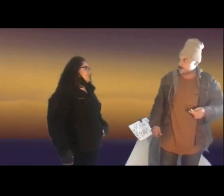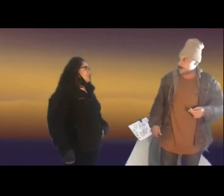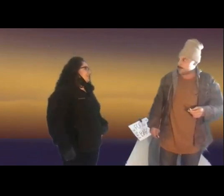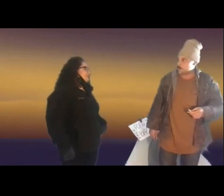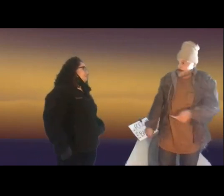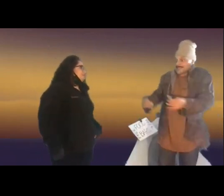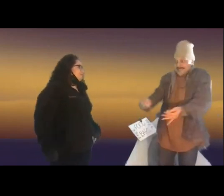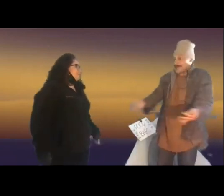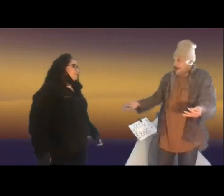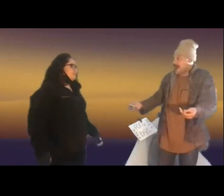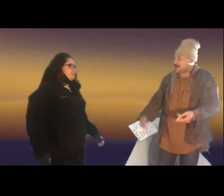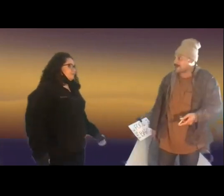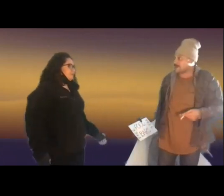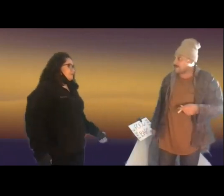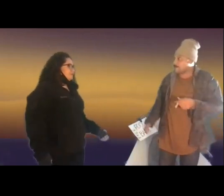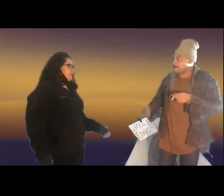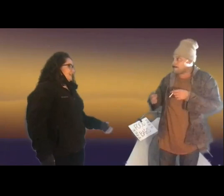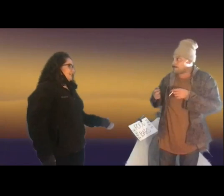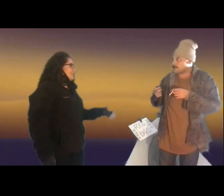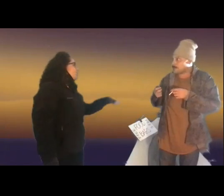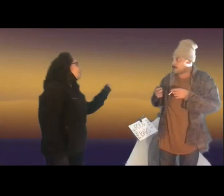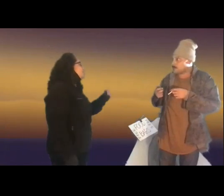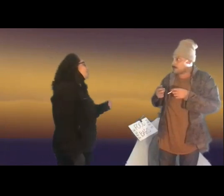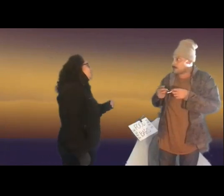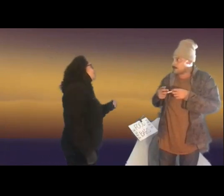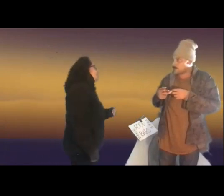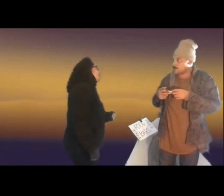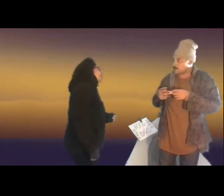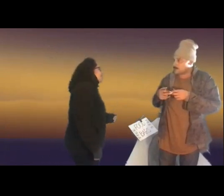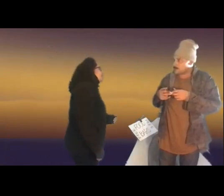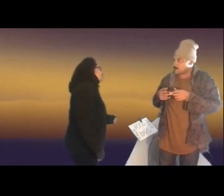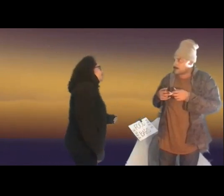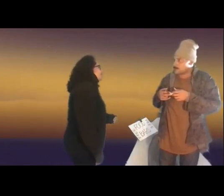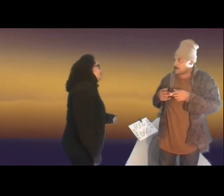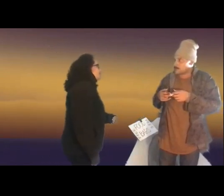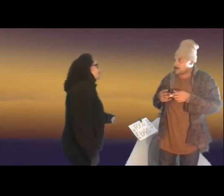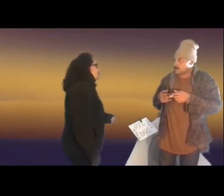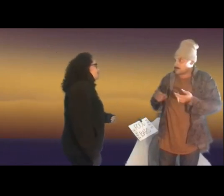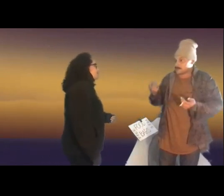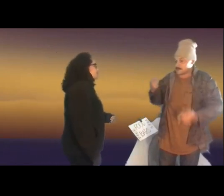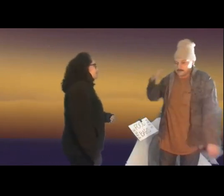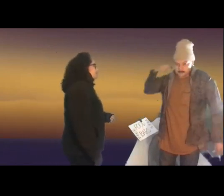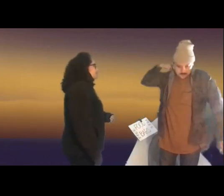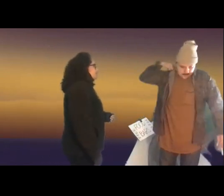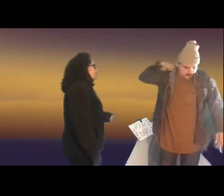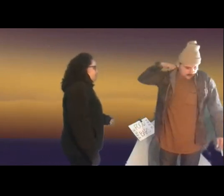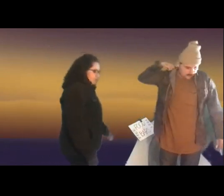just did. Well, then take it back. Did you or did you not just stand up for me?